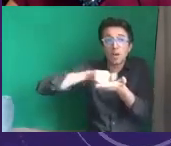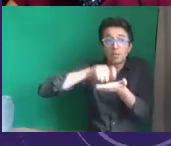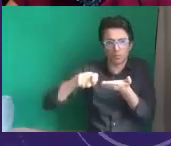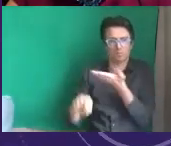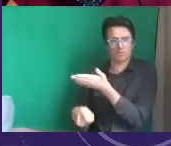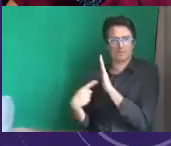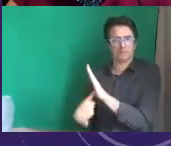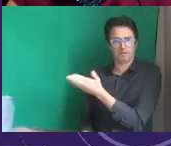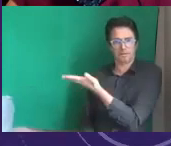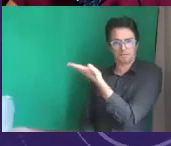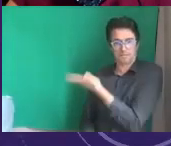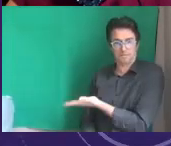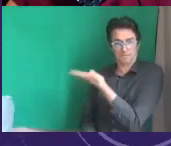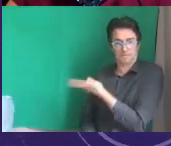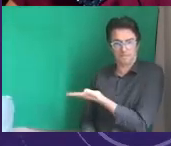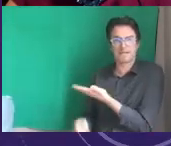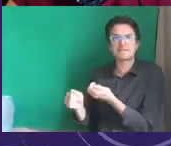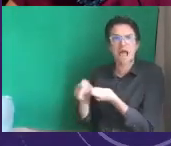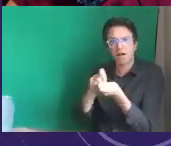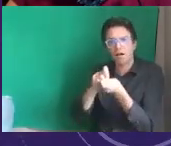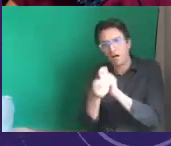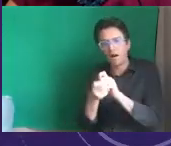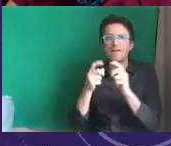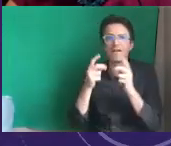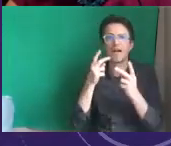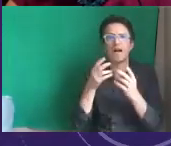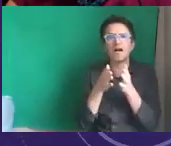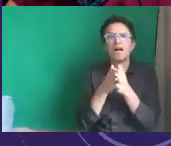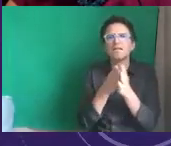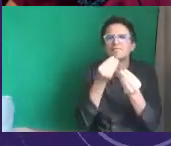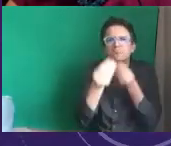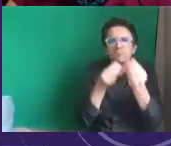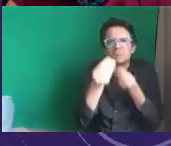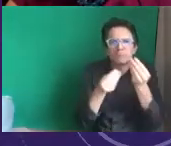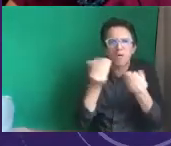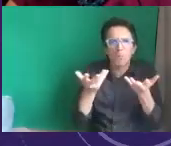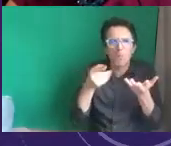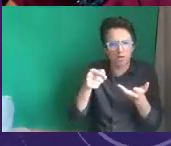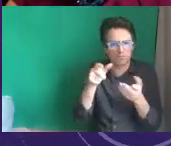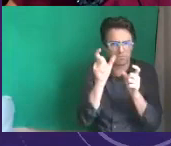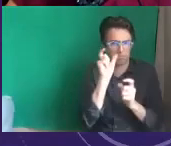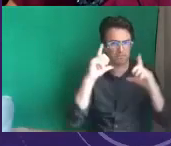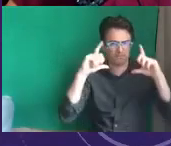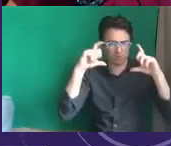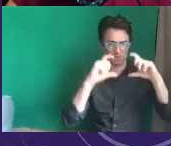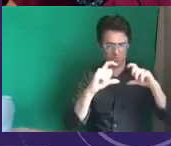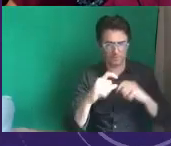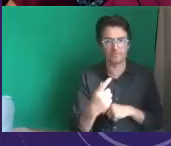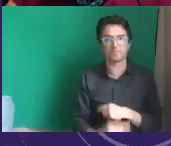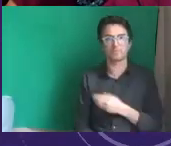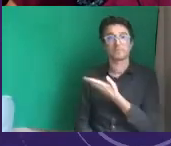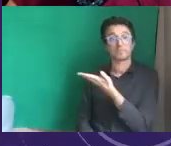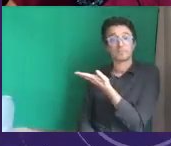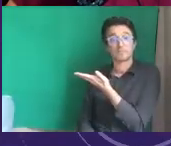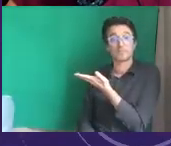This is a dashboard view from Twitter. So you can see the first column at the bottom, it says More, then it says Settings in